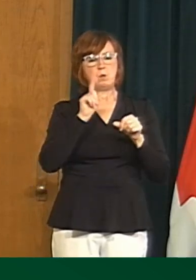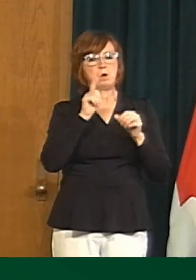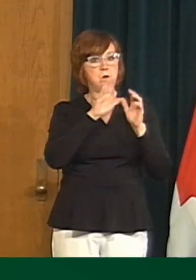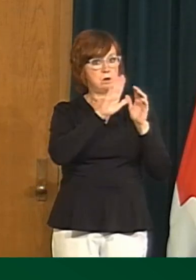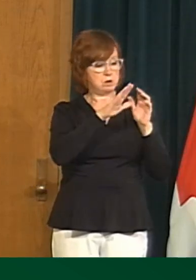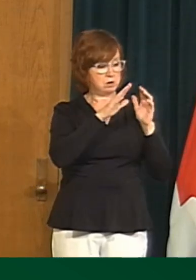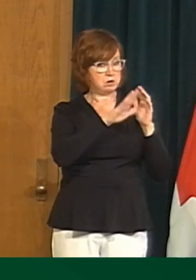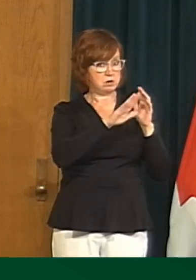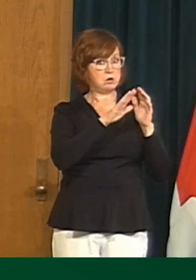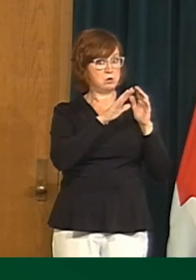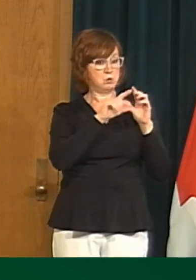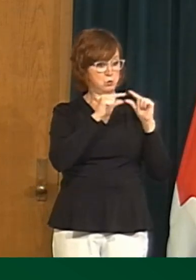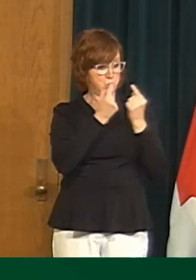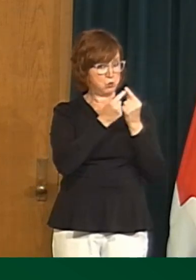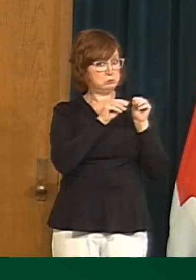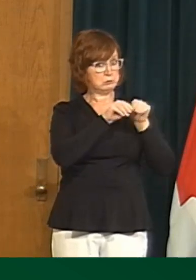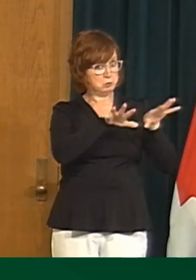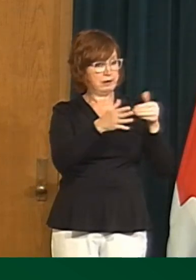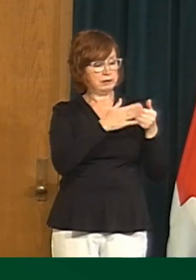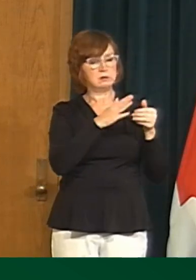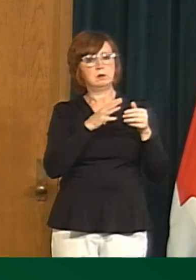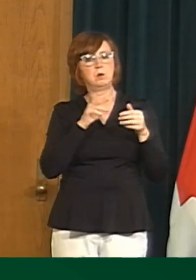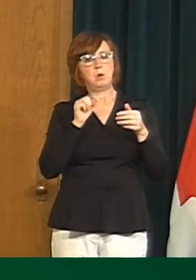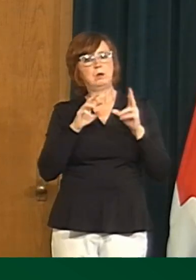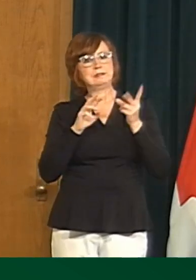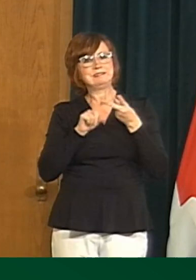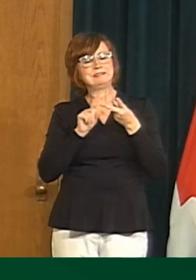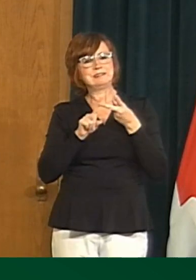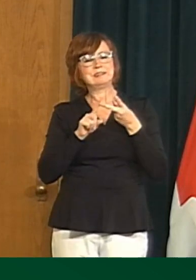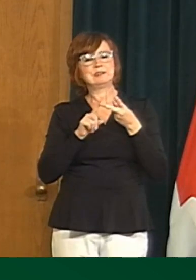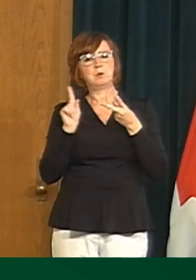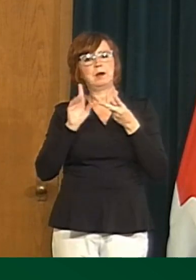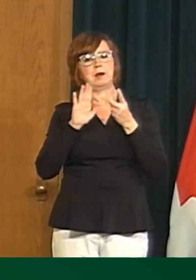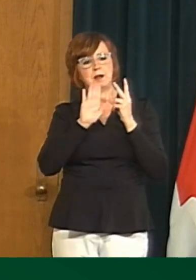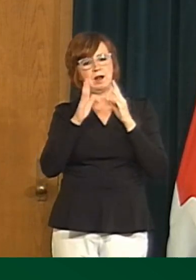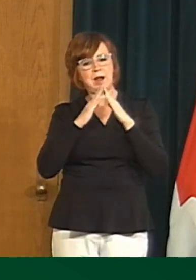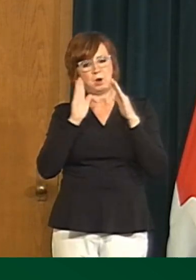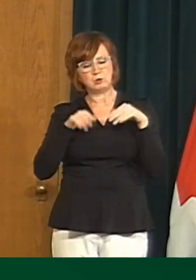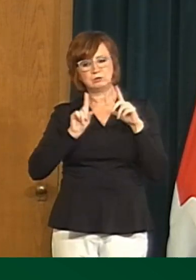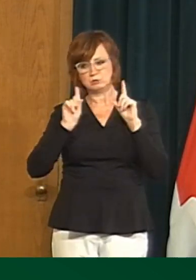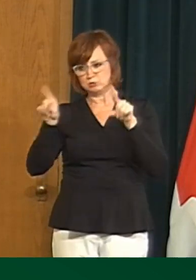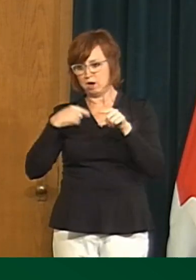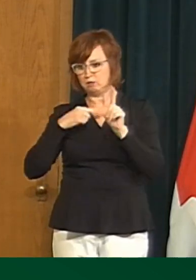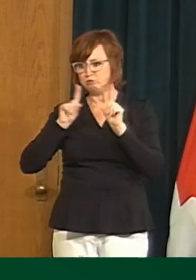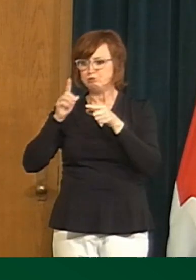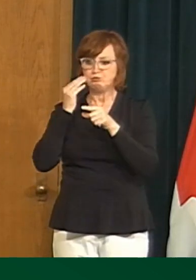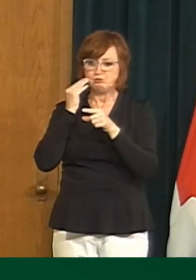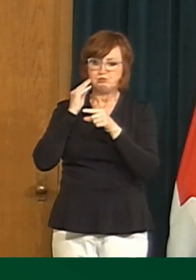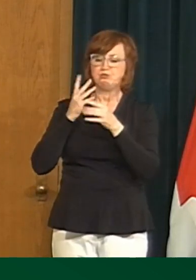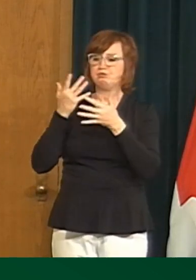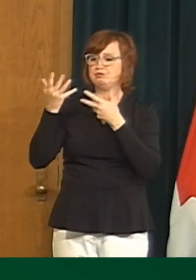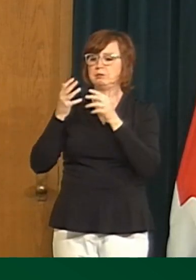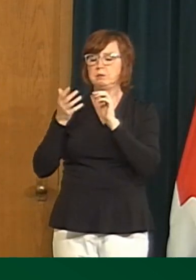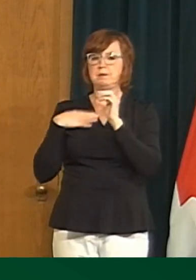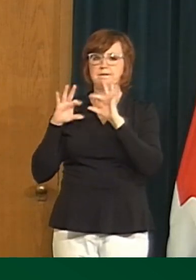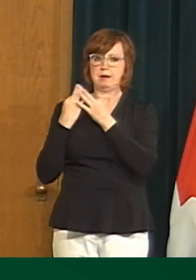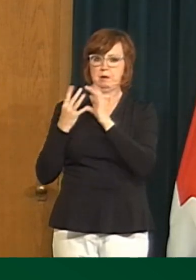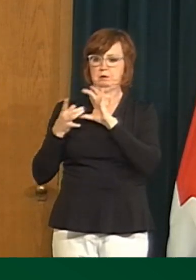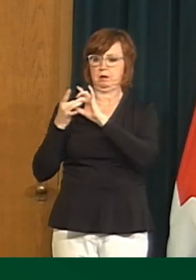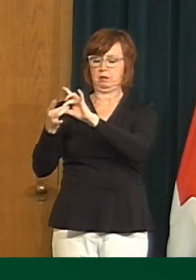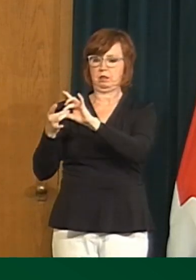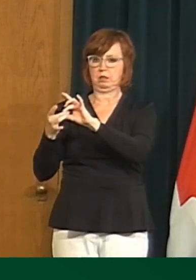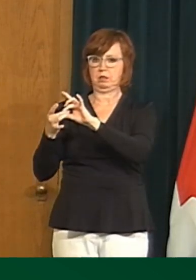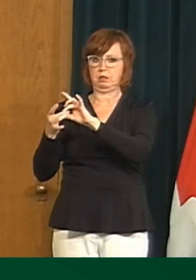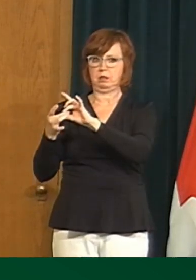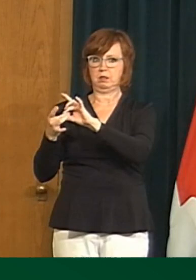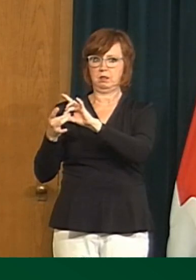older. So I think those guidelines are there for a purpose, and if people do choose to participate, I think exceeding